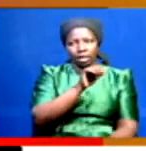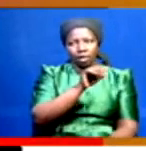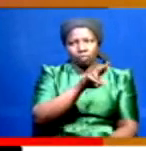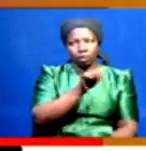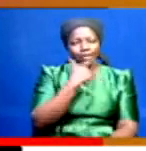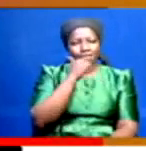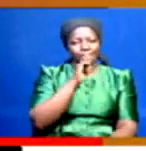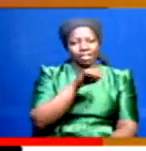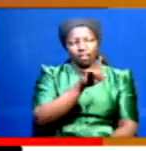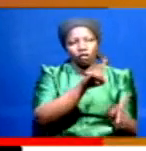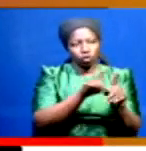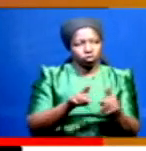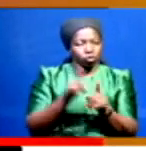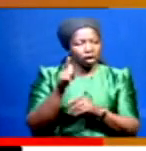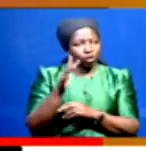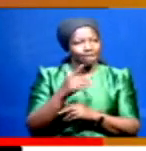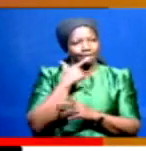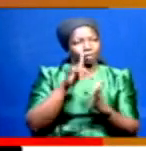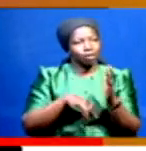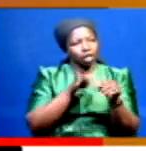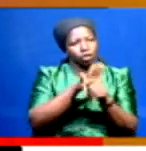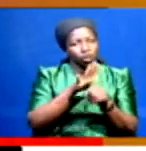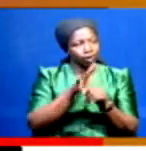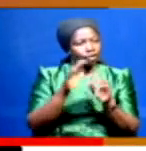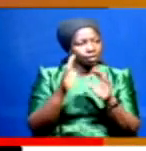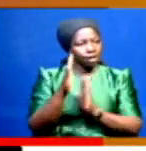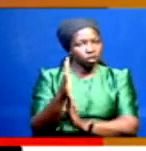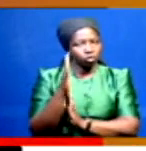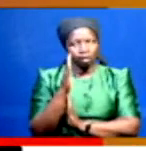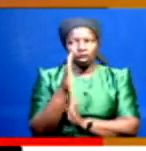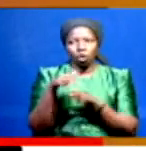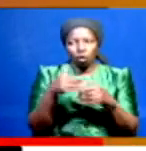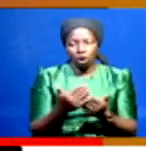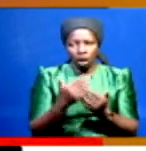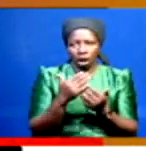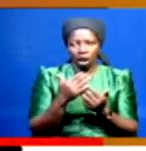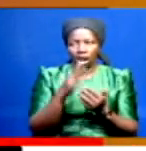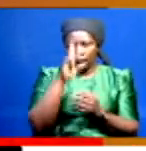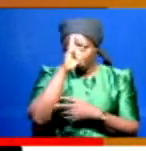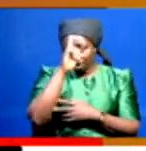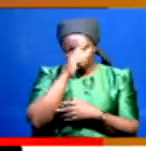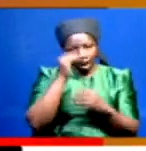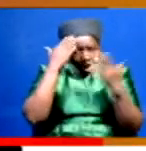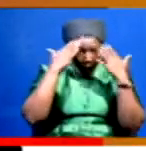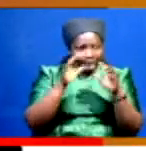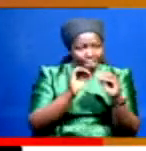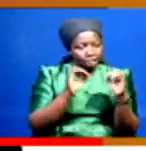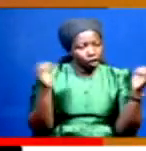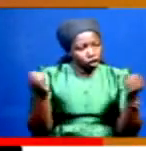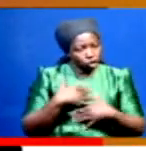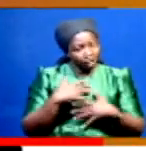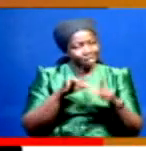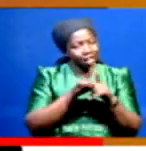he said that indeed a lot of security organs were caught flat-footed. We're talking about even to the least, Nyumba